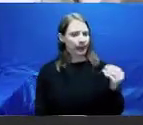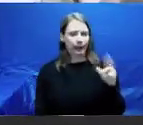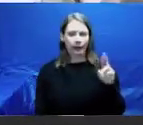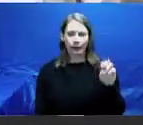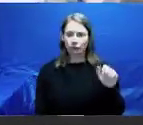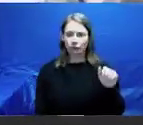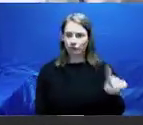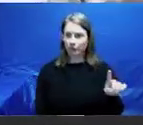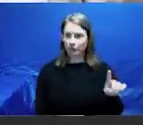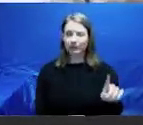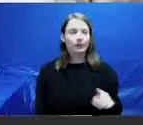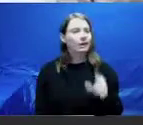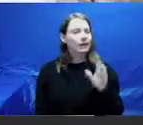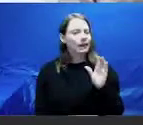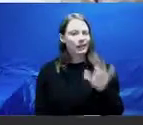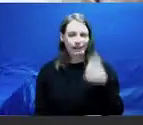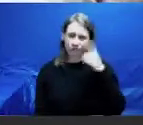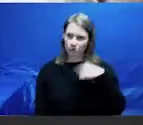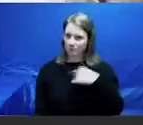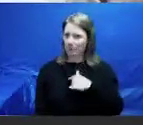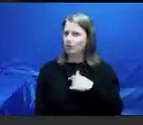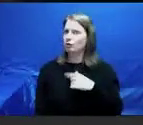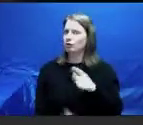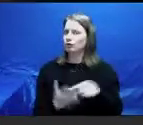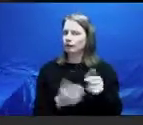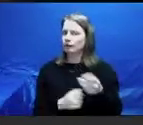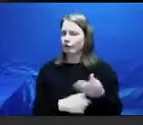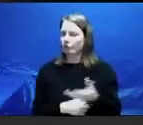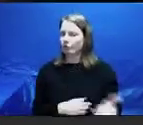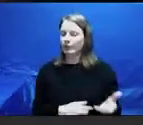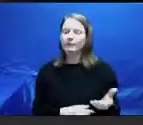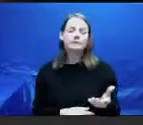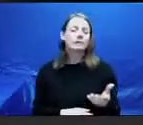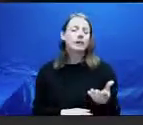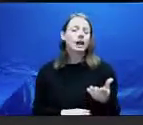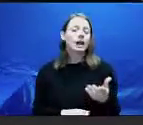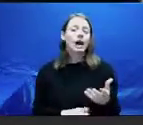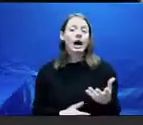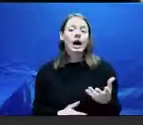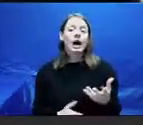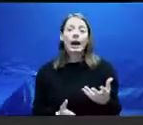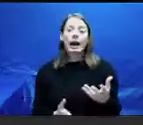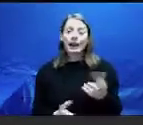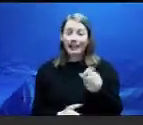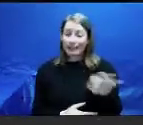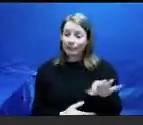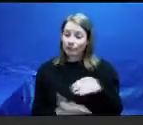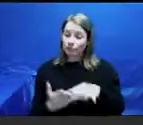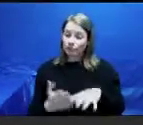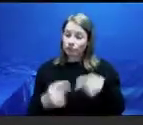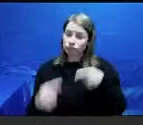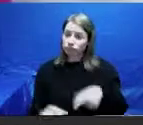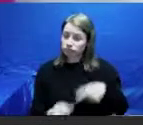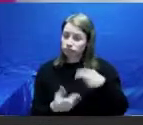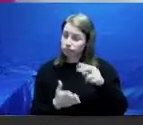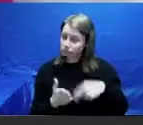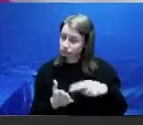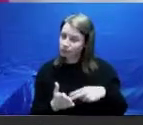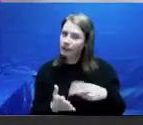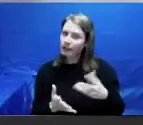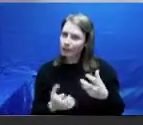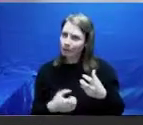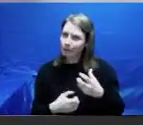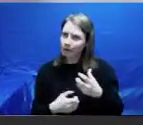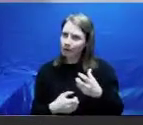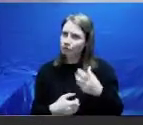read something independently and they're struggling, I want to make sure they're not just reading to get it done. I want to hear how they're reading it. If